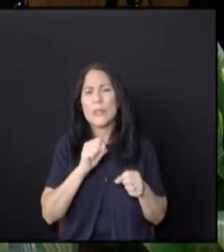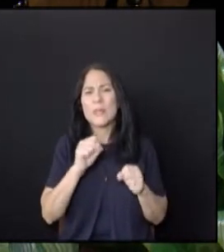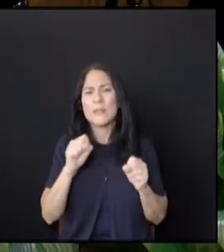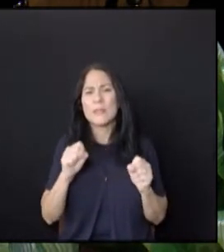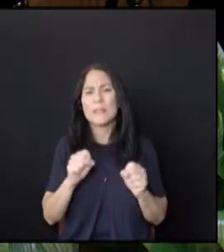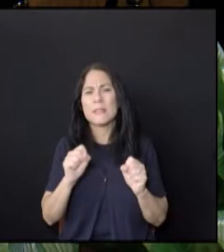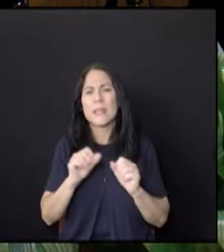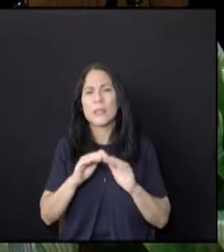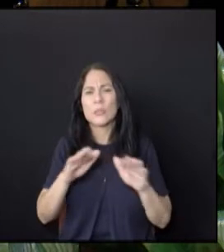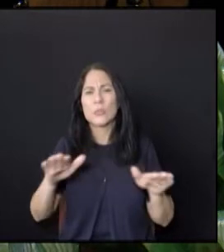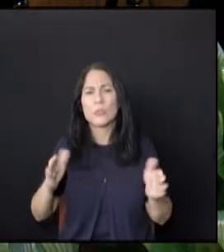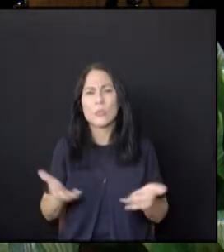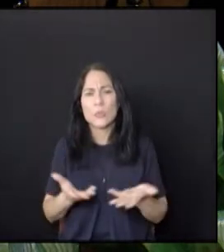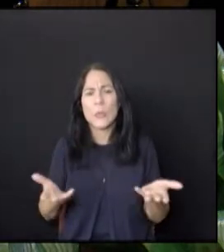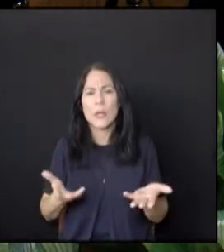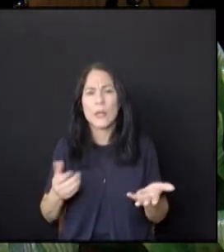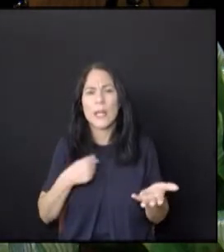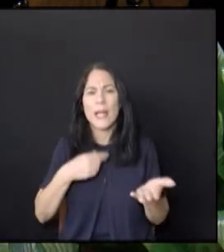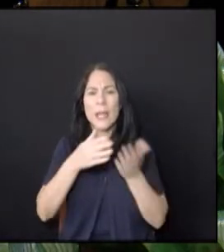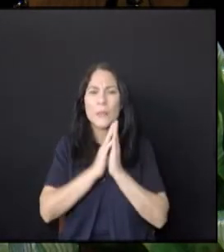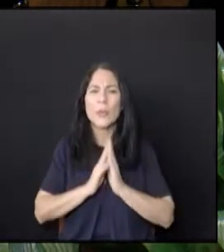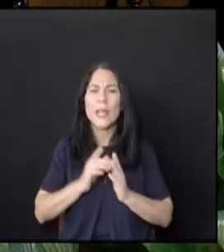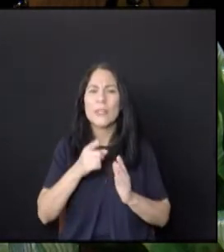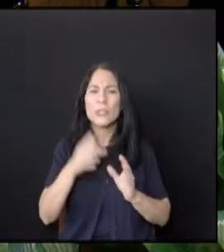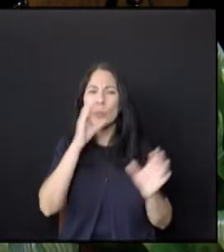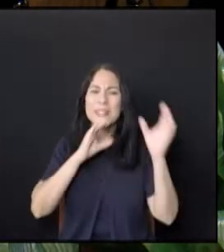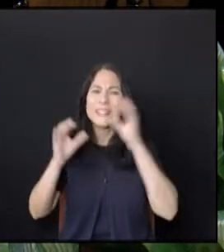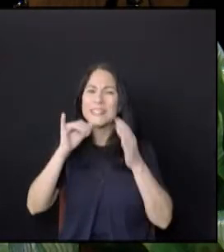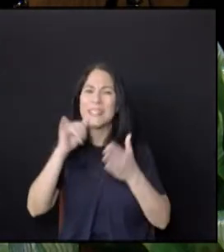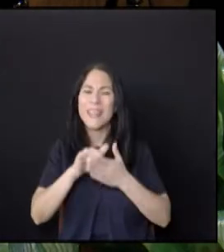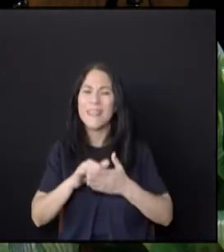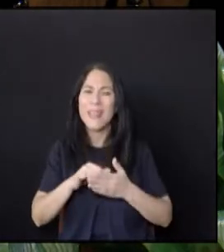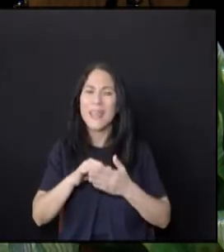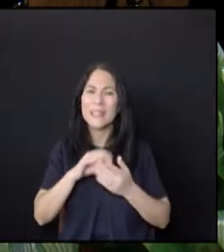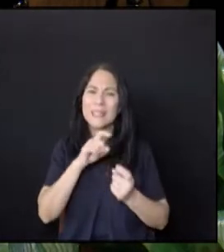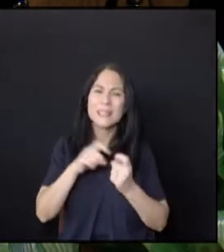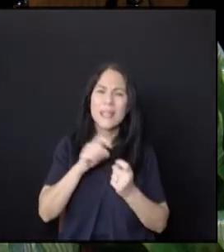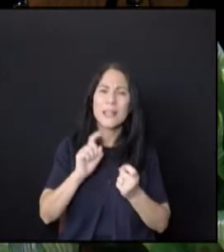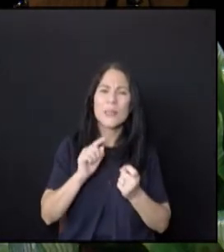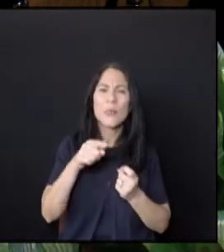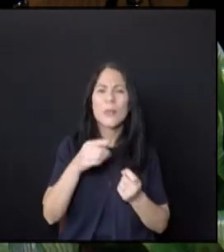pray that you are seeking that and experiencing that right where you are.